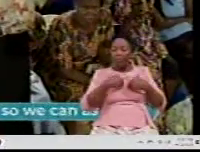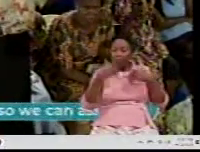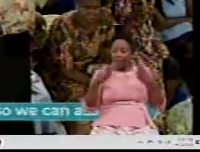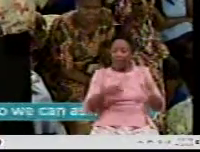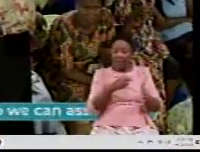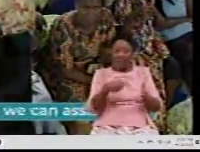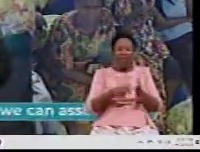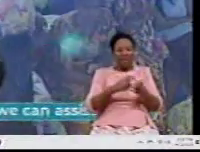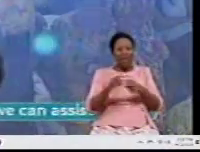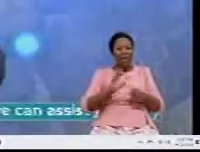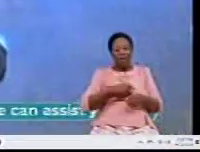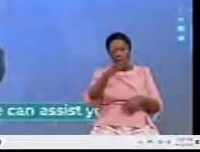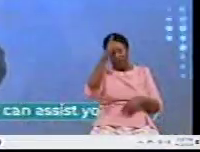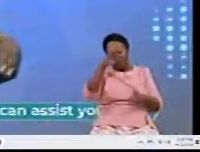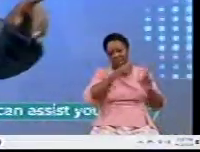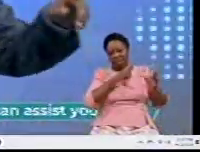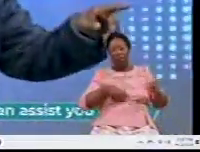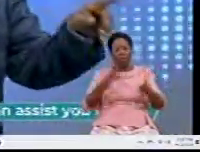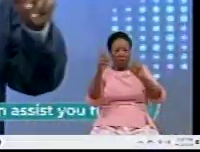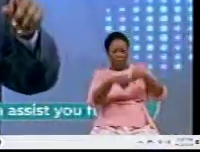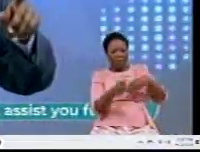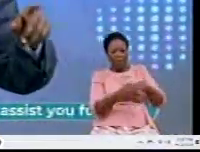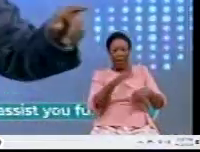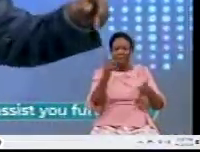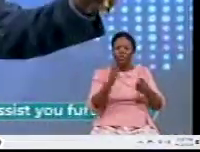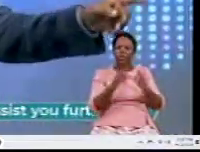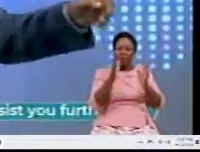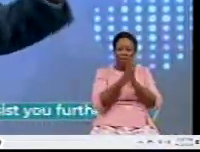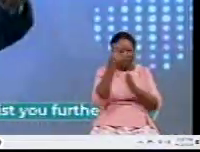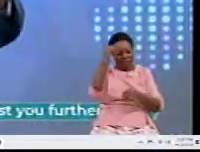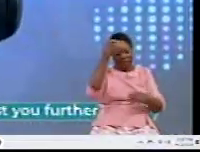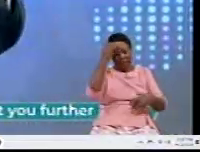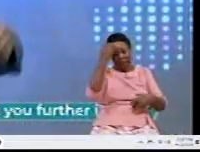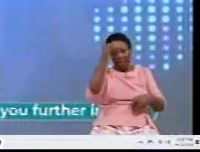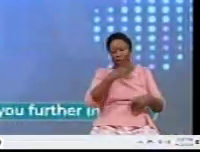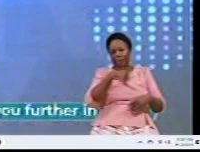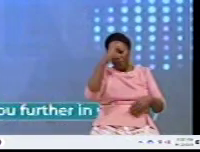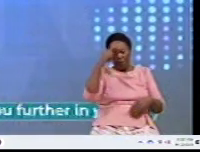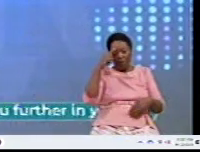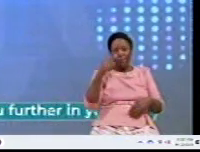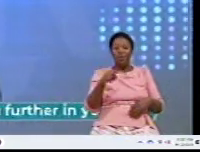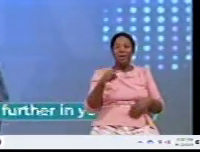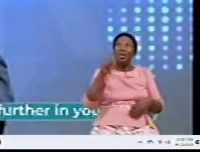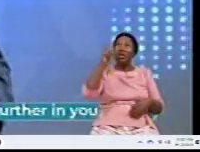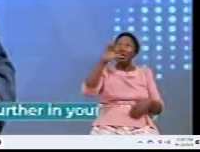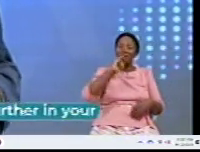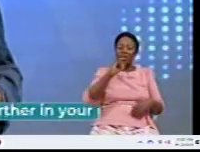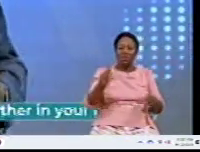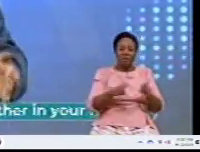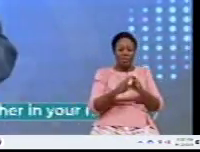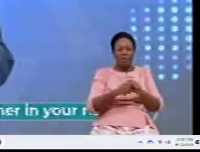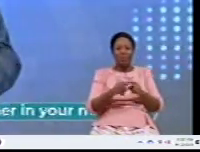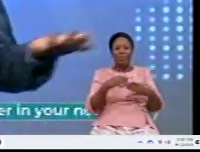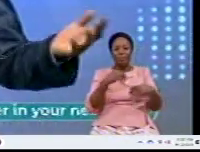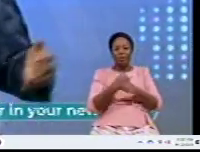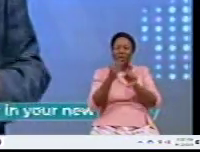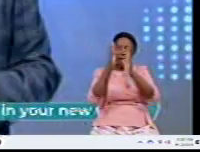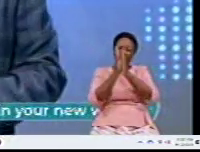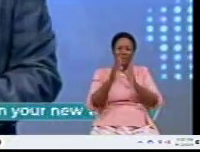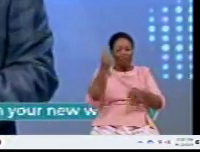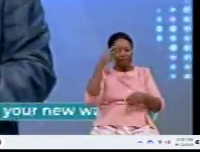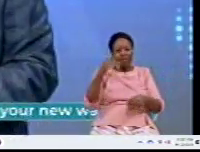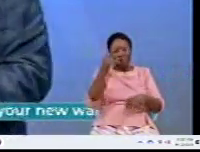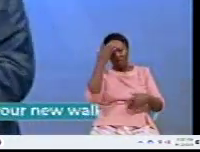coming back to pray for the sick, because he's also making intercession for the sick. We call on